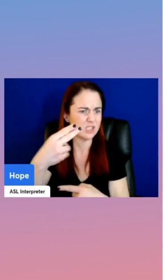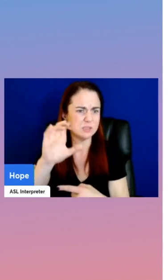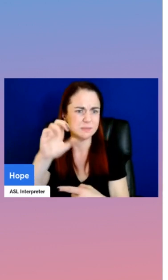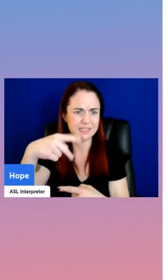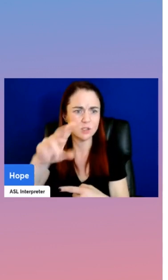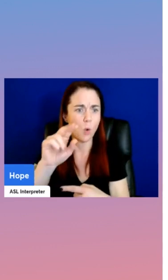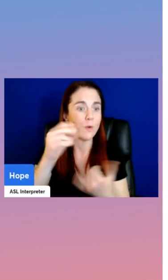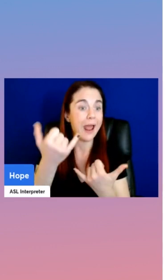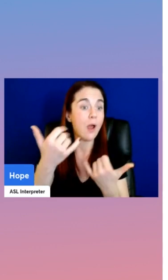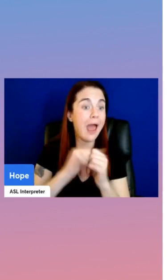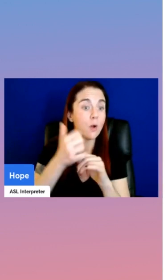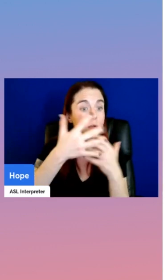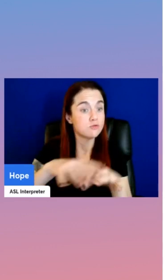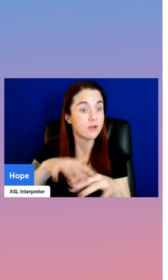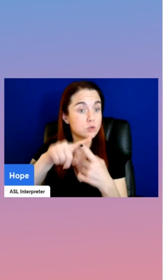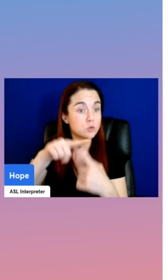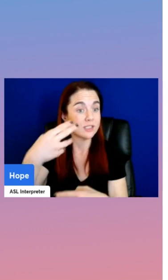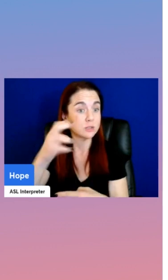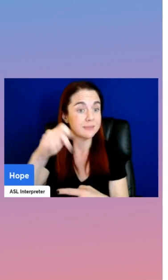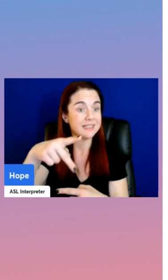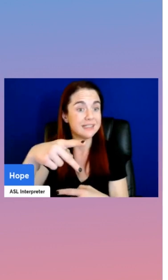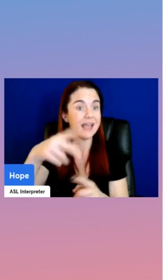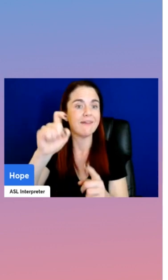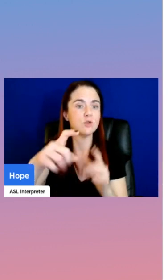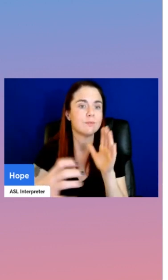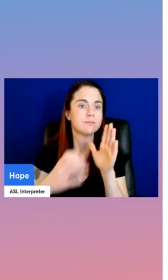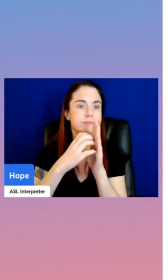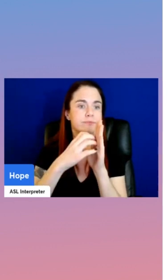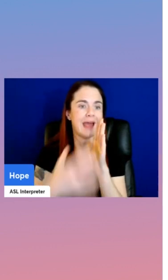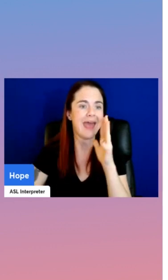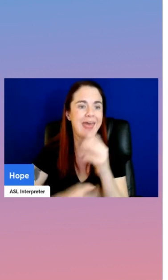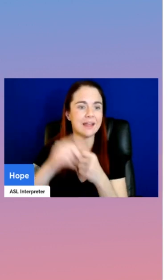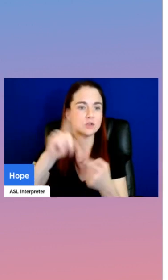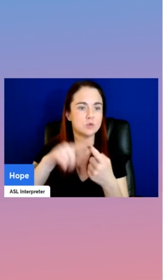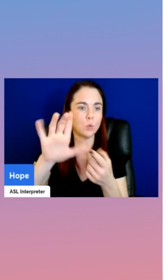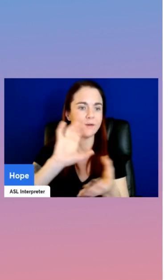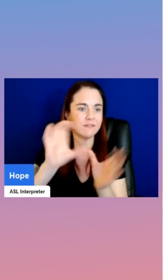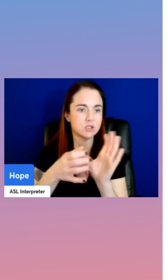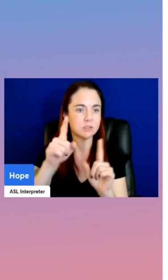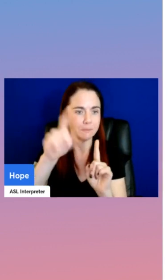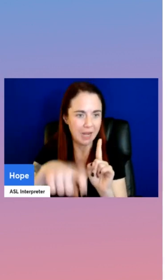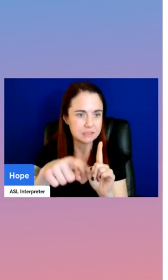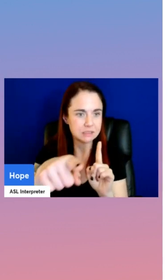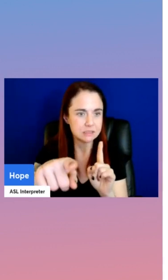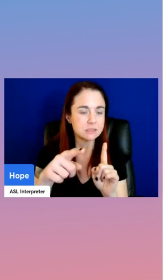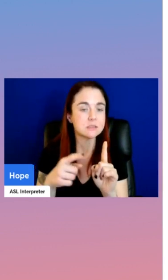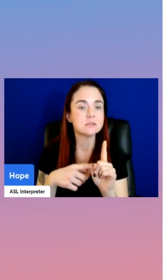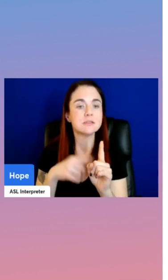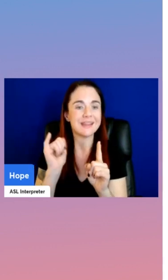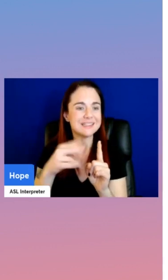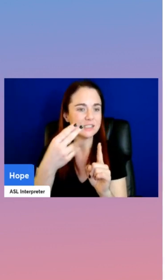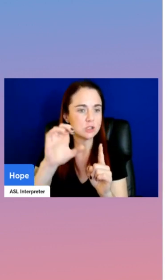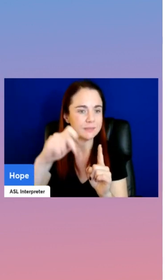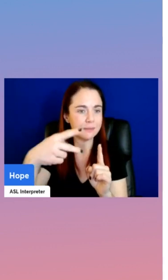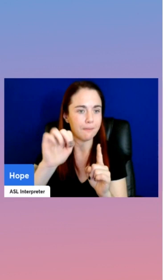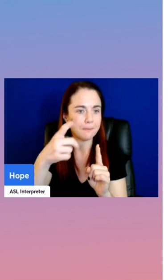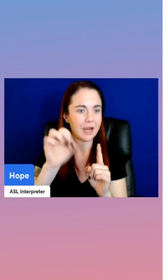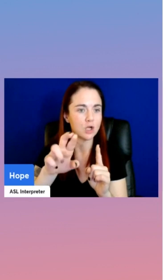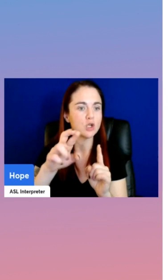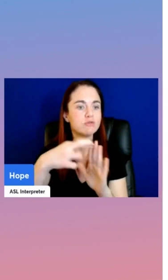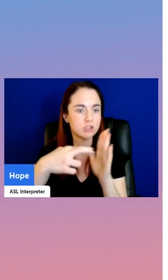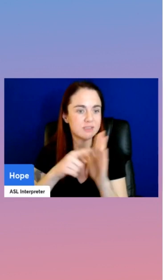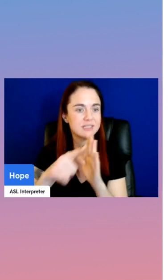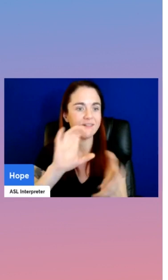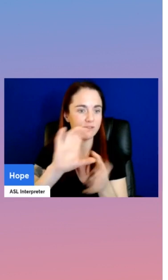with HCP, you just need to add this block to your configuration, which is the HCP Packer Registry configuration